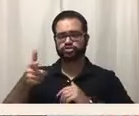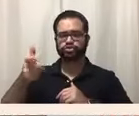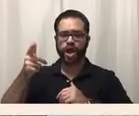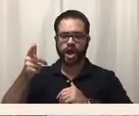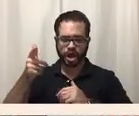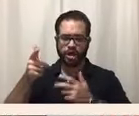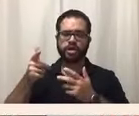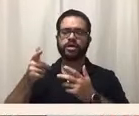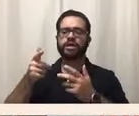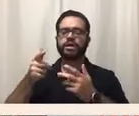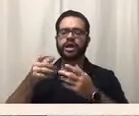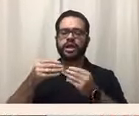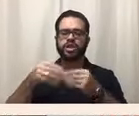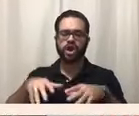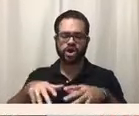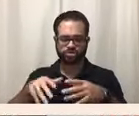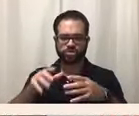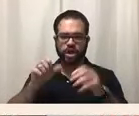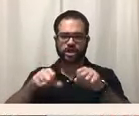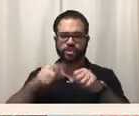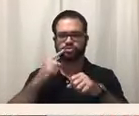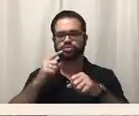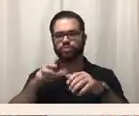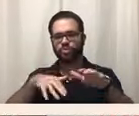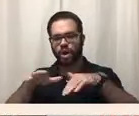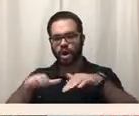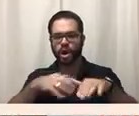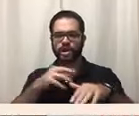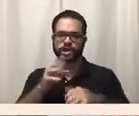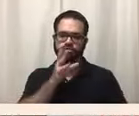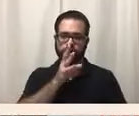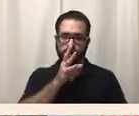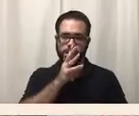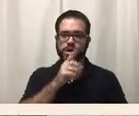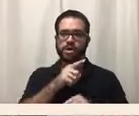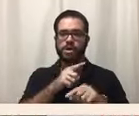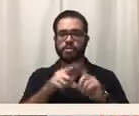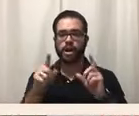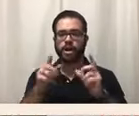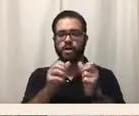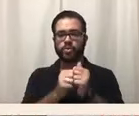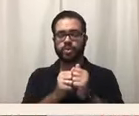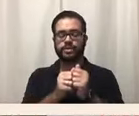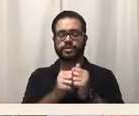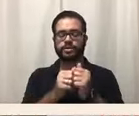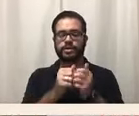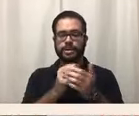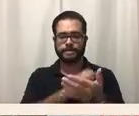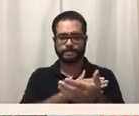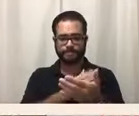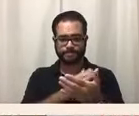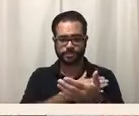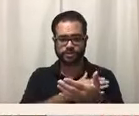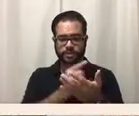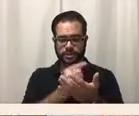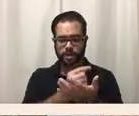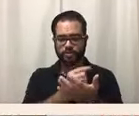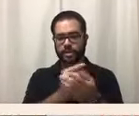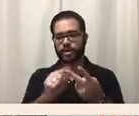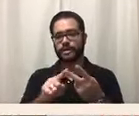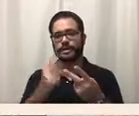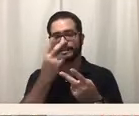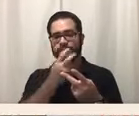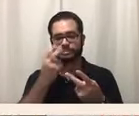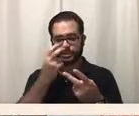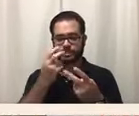talk. With music therapy, along with speech and language pathology and occupational therapy, she